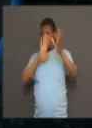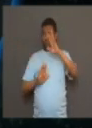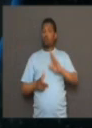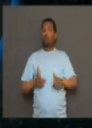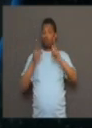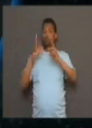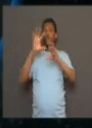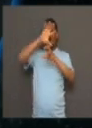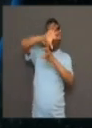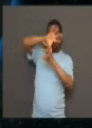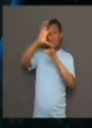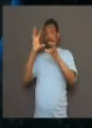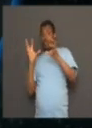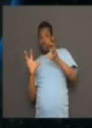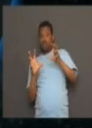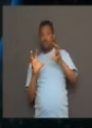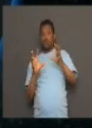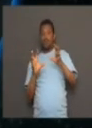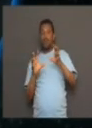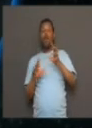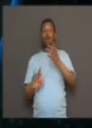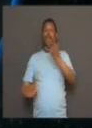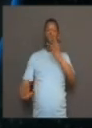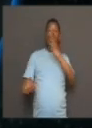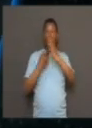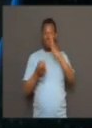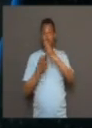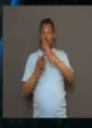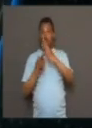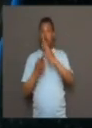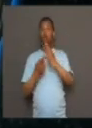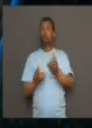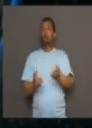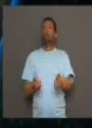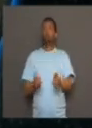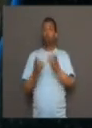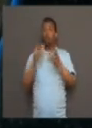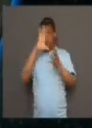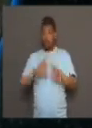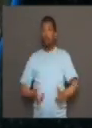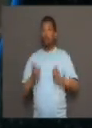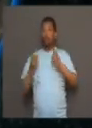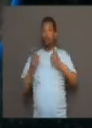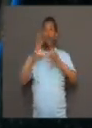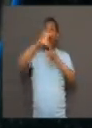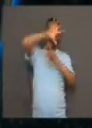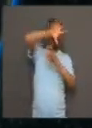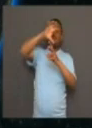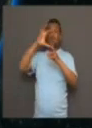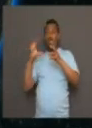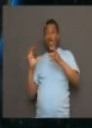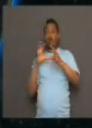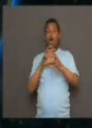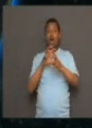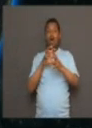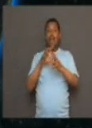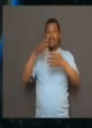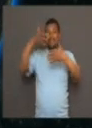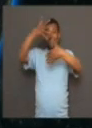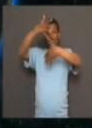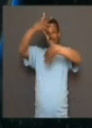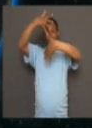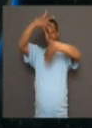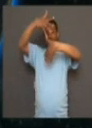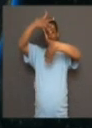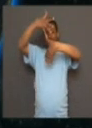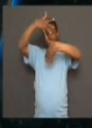continent. The 4th most populous continent is Latin